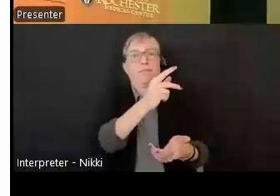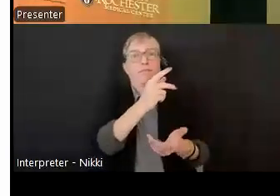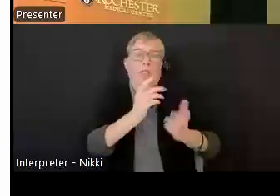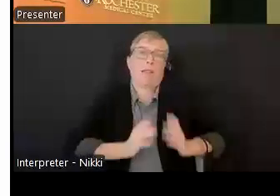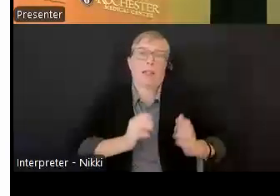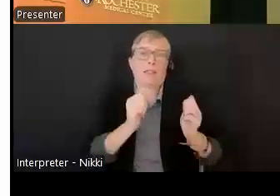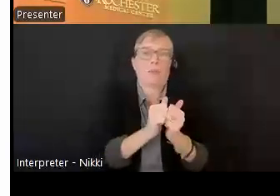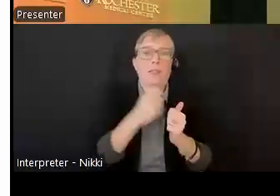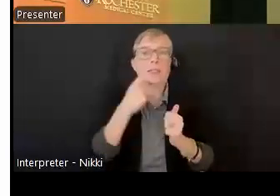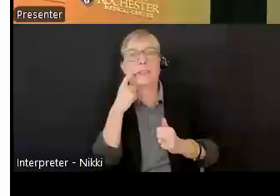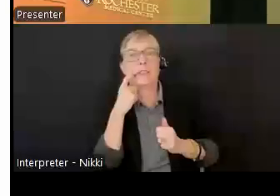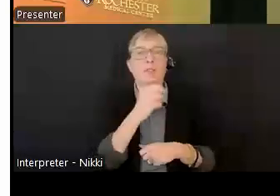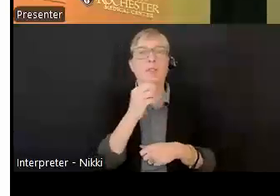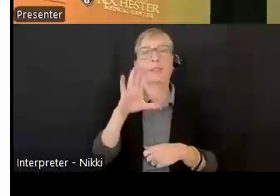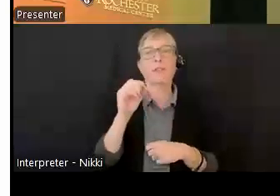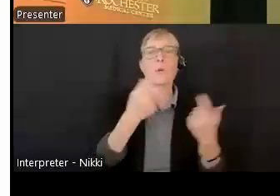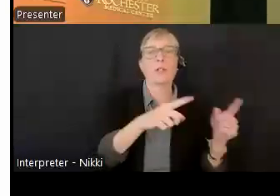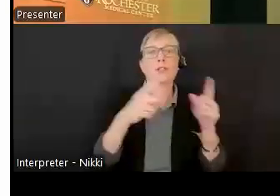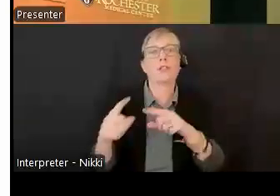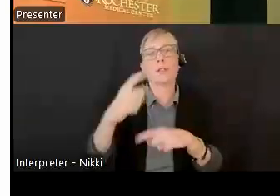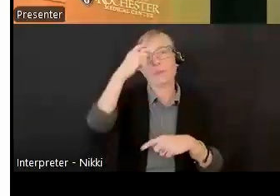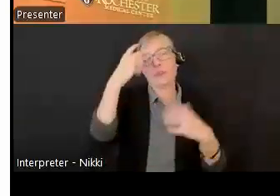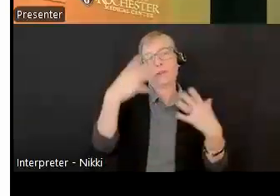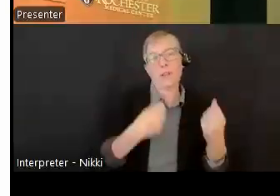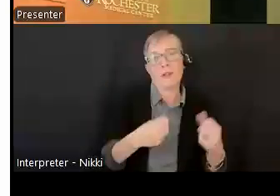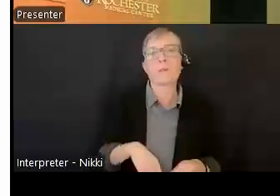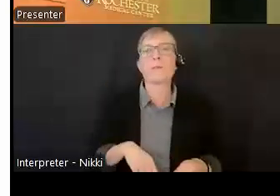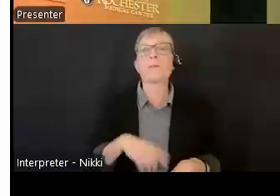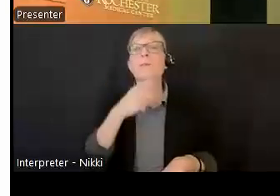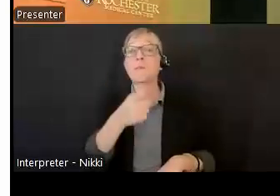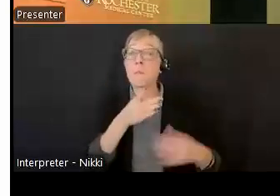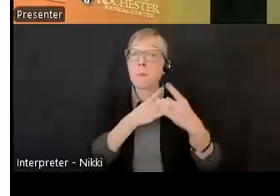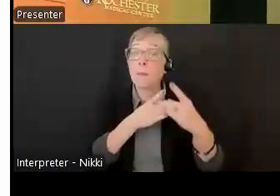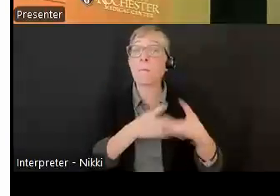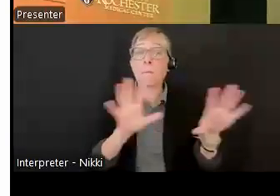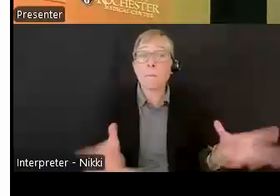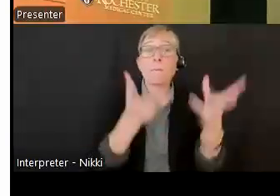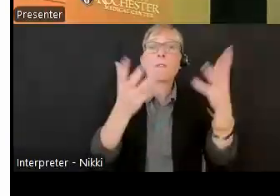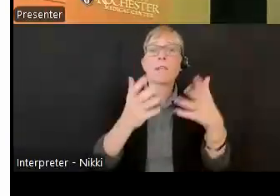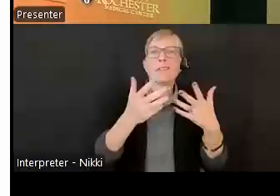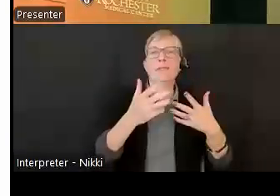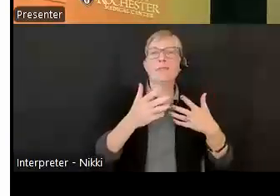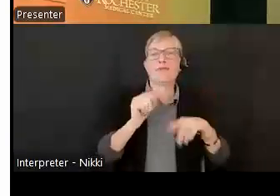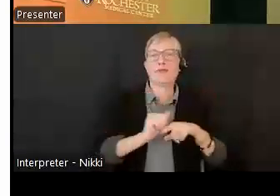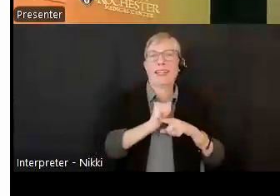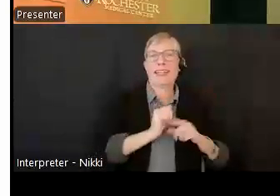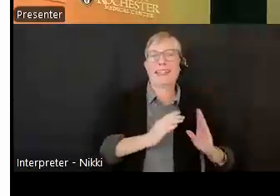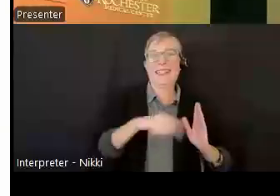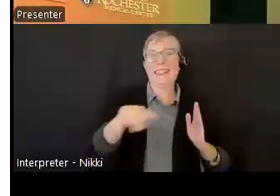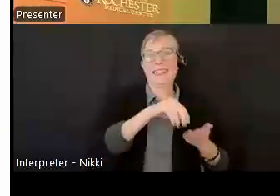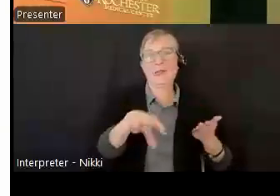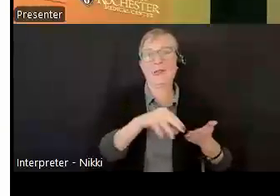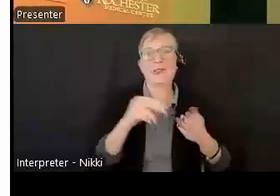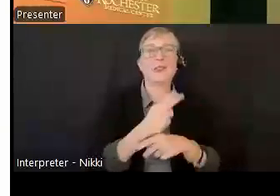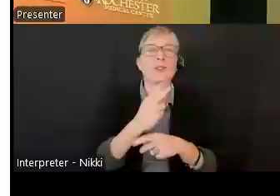and promotes trainees' use of translational science and evidence-based care to improve care of youth and adult